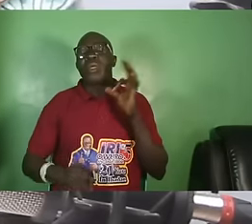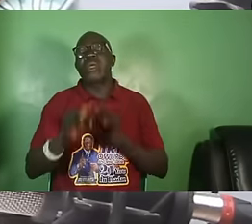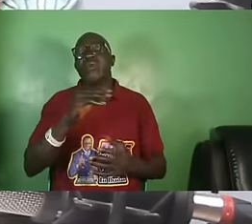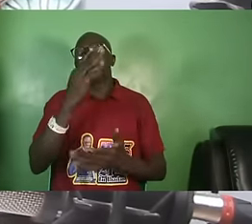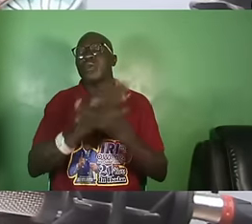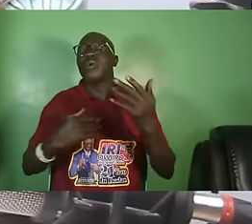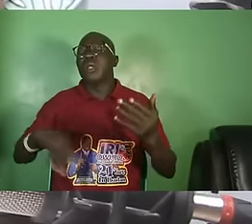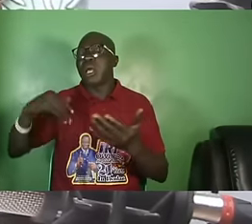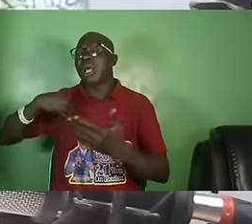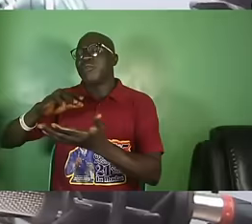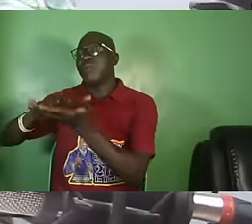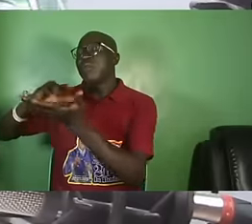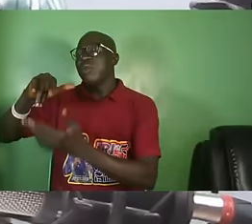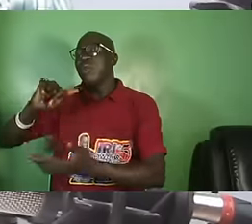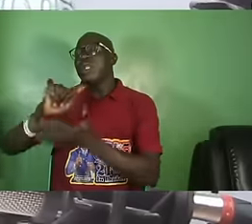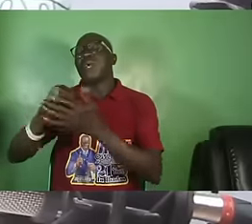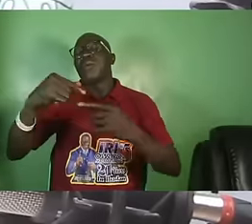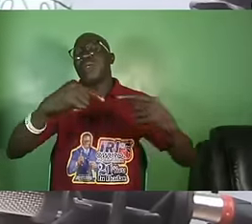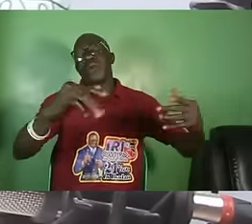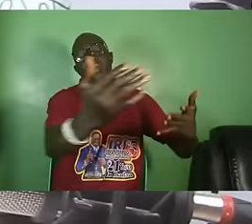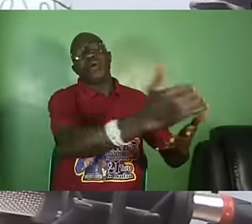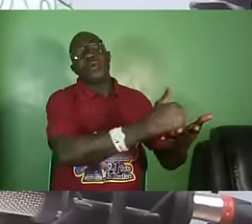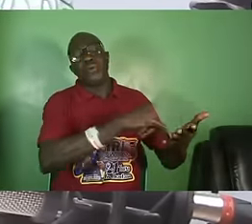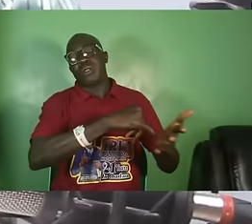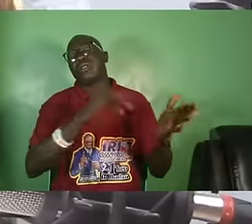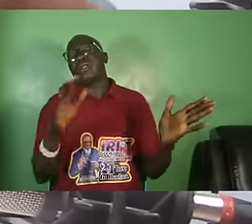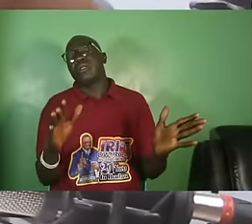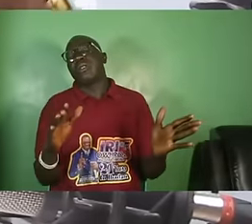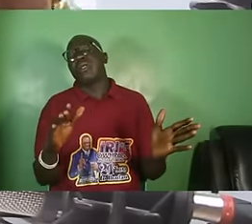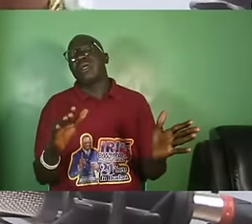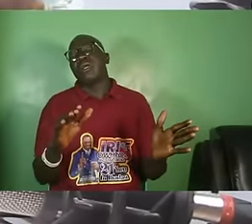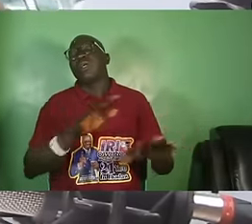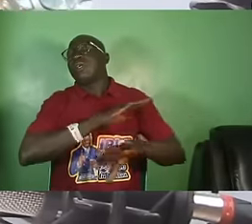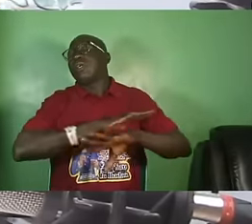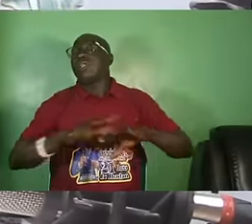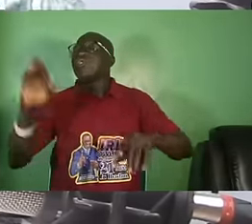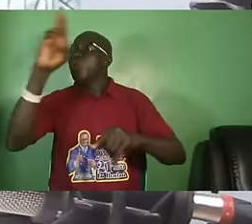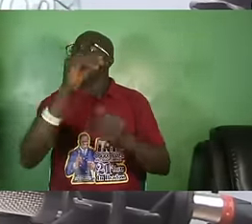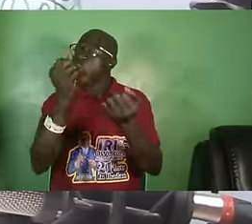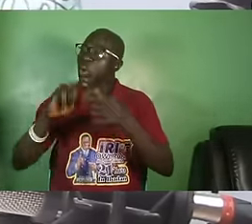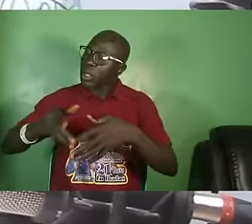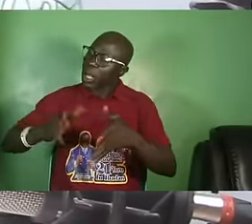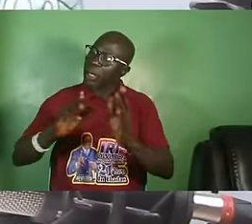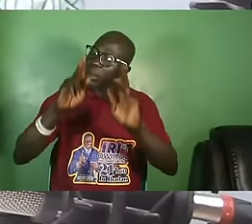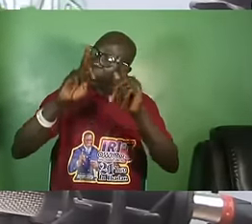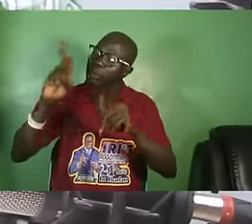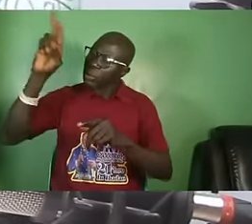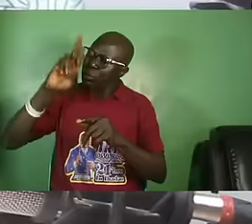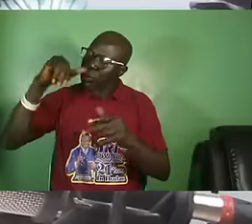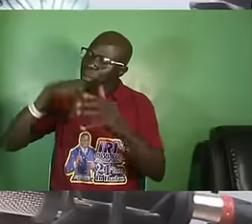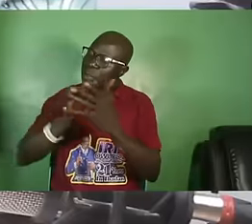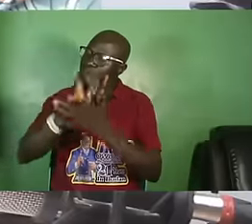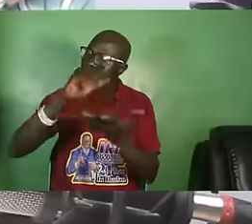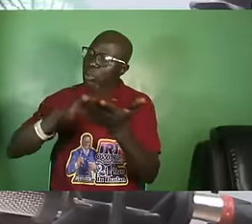ba logo. If one is glorious. Ti aye ba gba. And enemy took it. Won le je keni yen orogo lo. They won't allow the person to use the glory. Ara